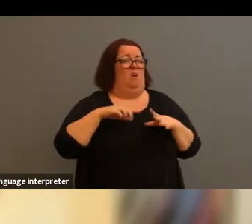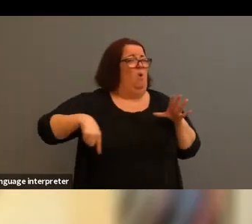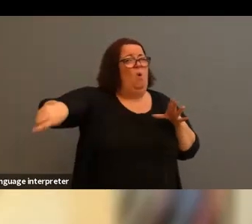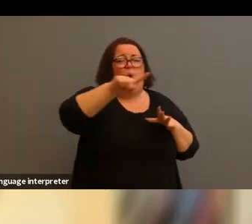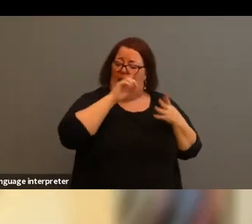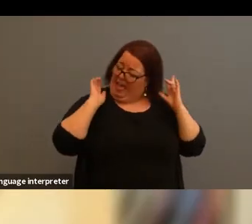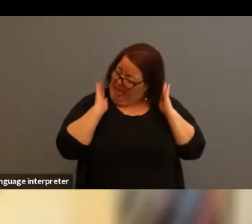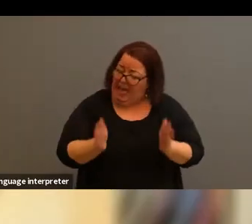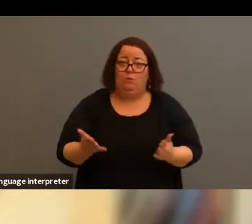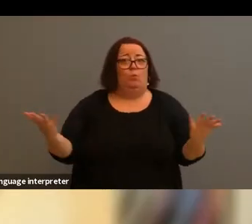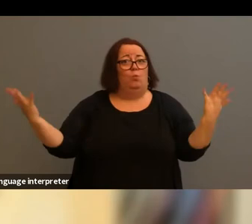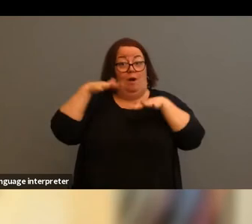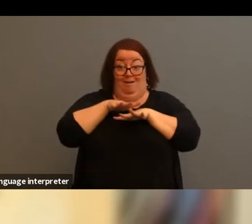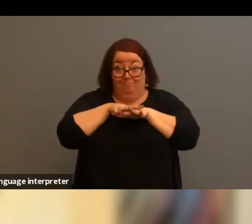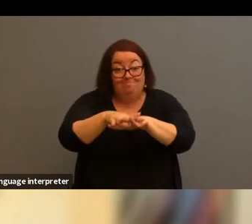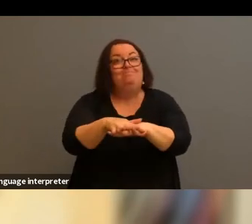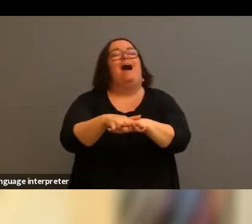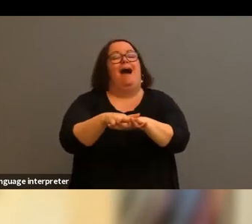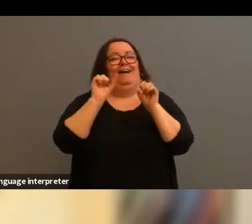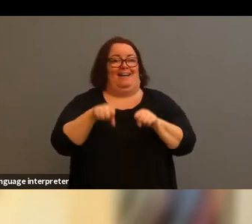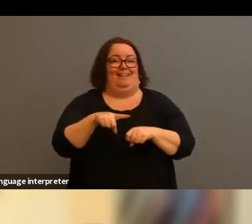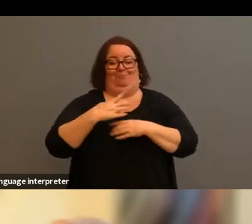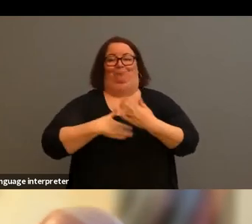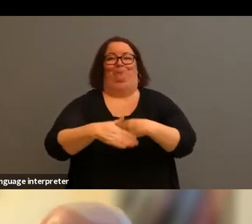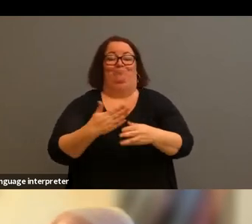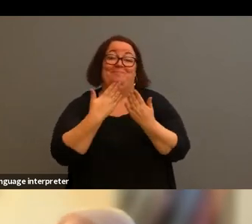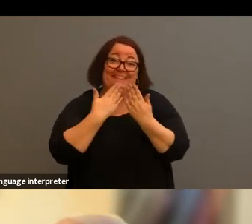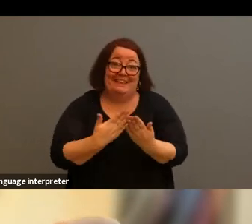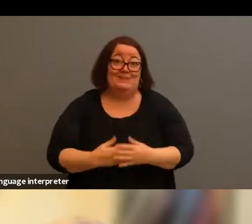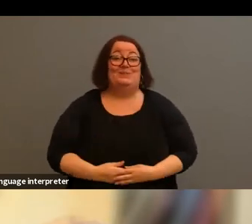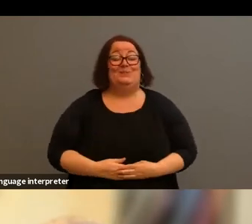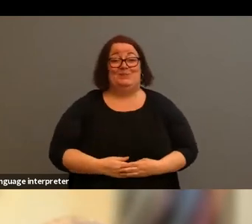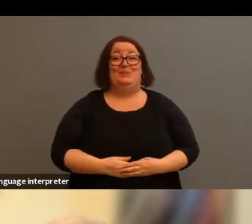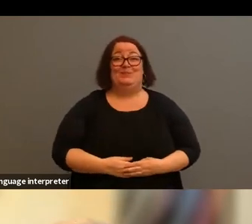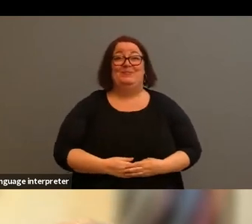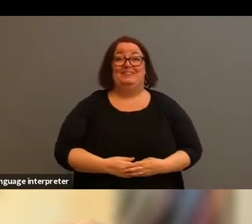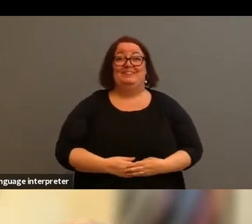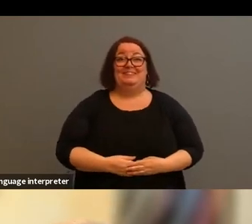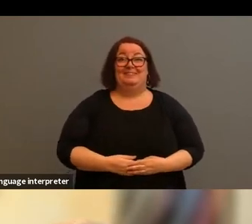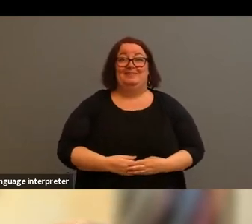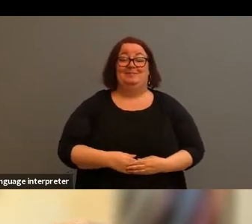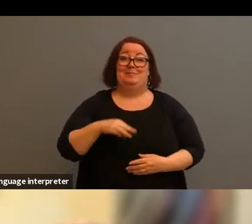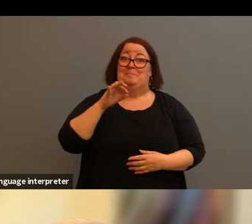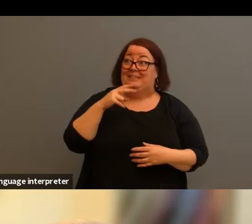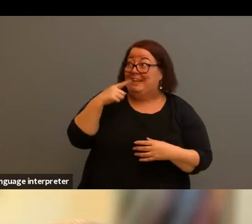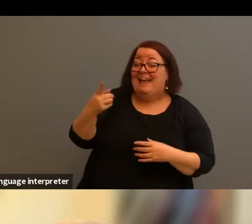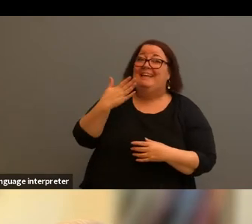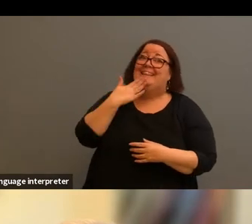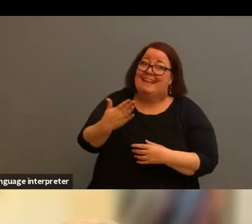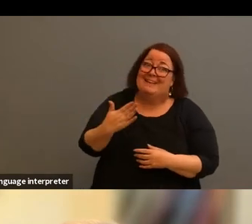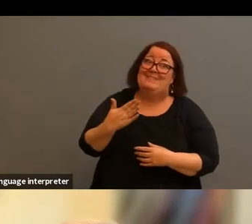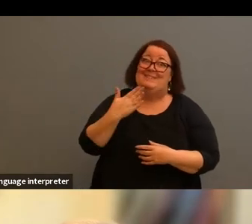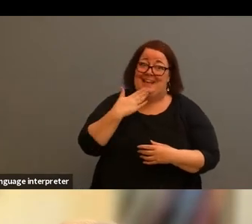Thank you so much, Kirsti Svina, for this really, really good outline